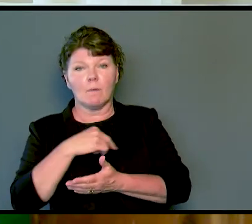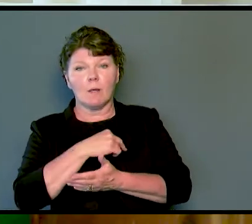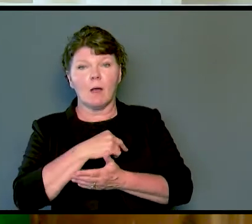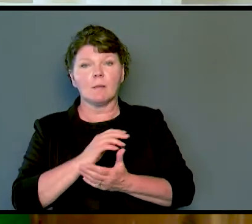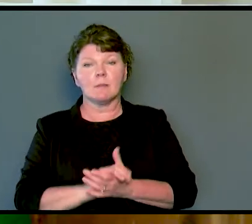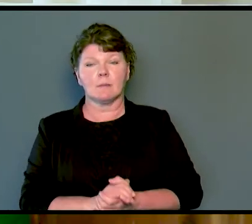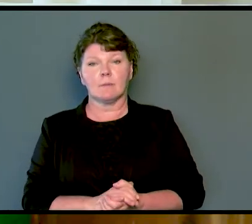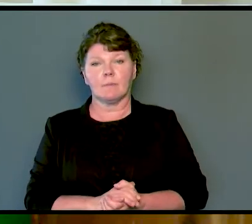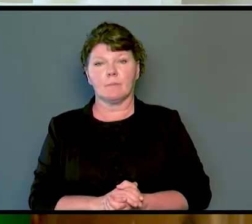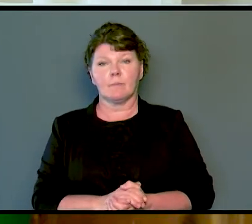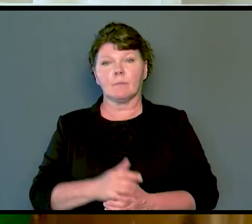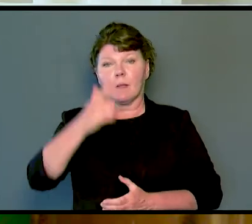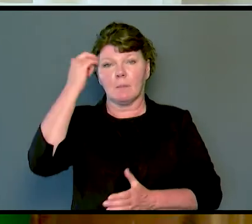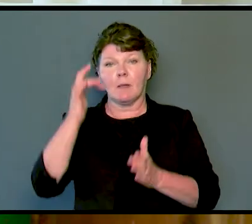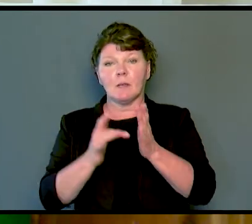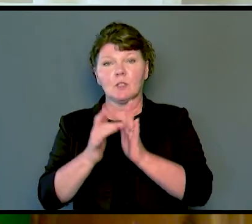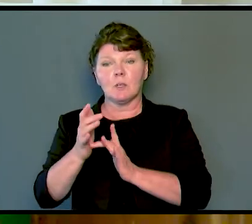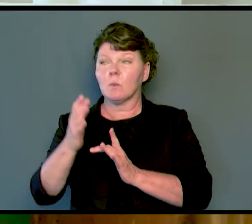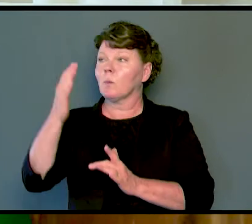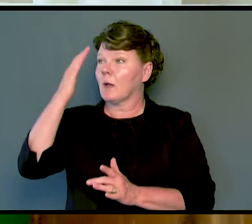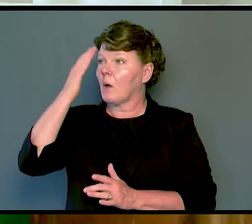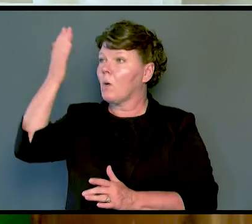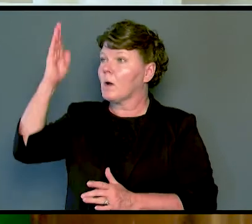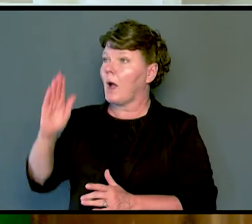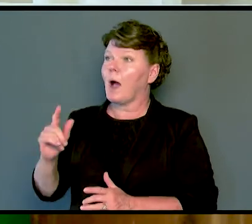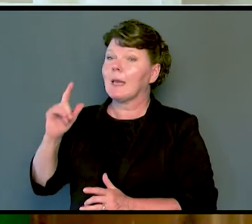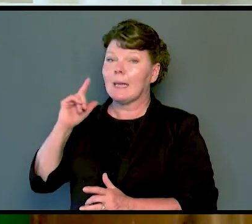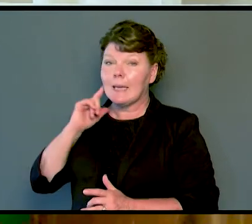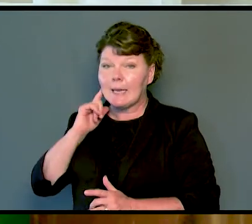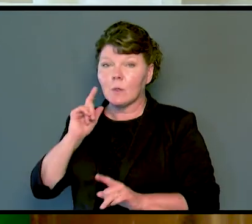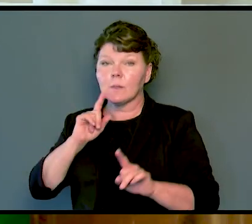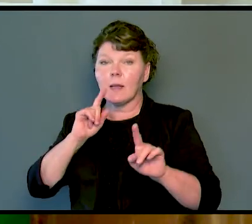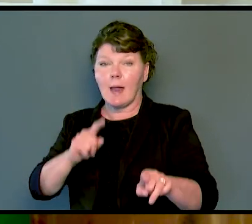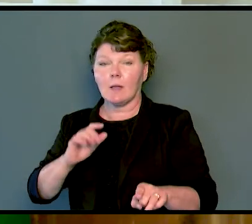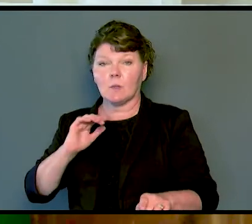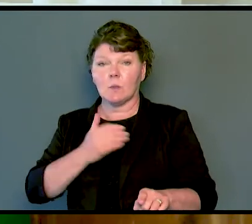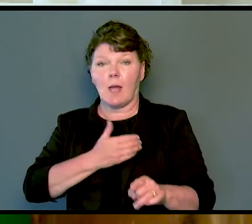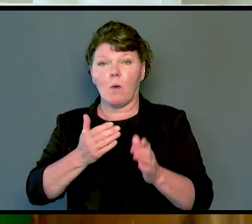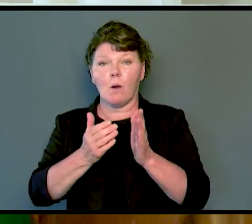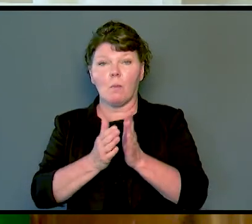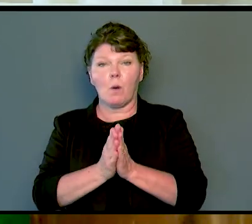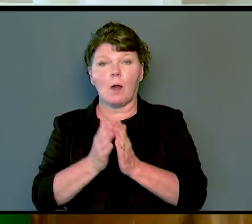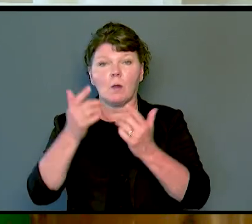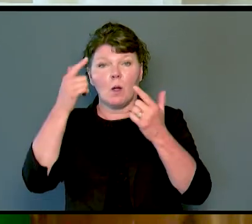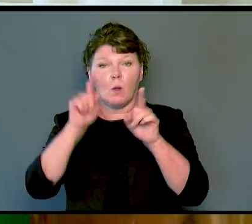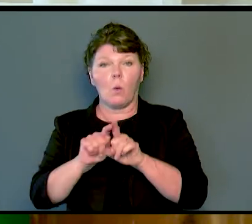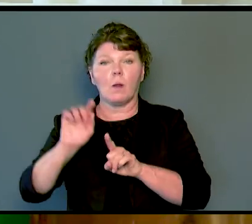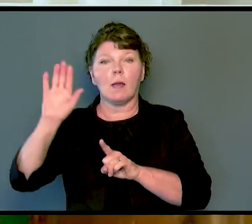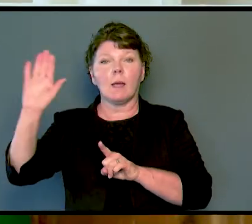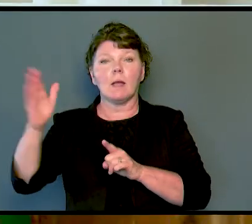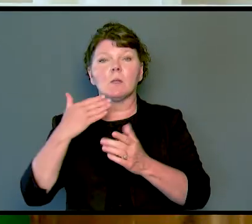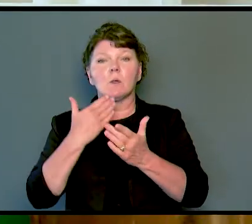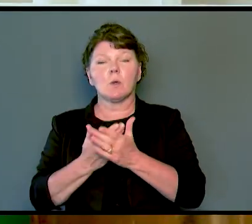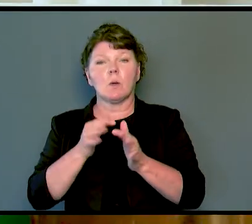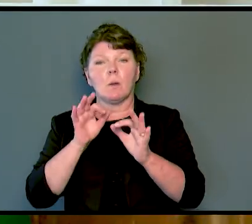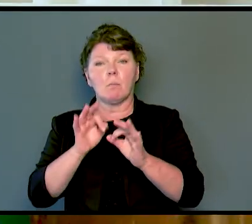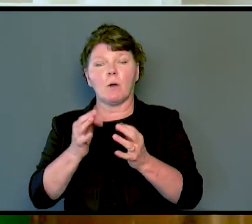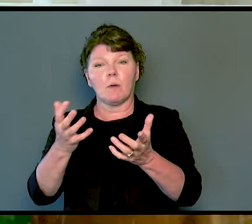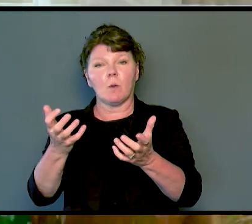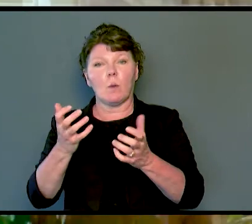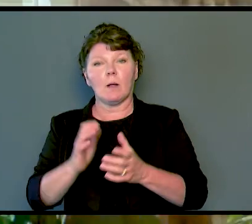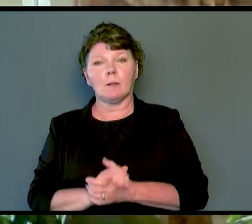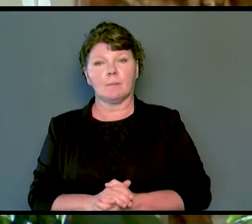forgiven. Because of Jesus, we can know that God hears and answers our prayers according to his own good and perfect